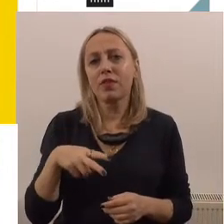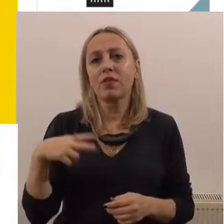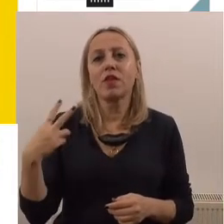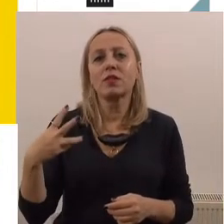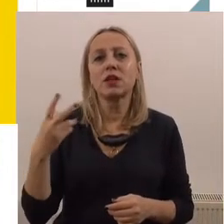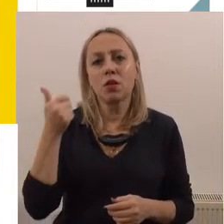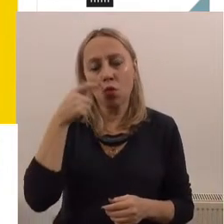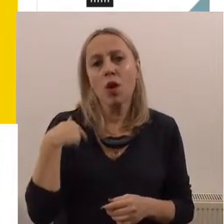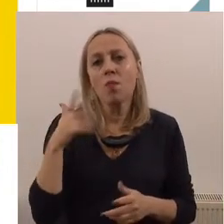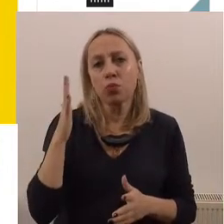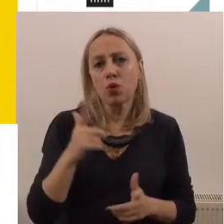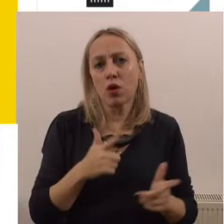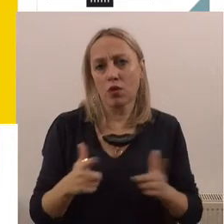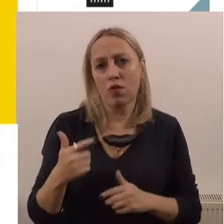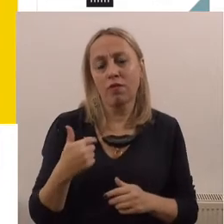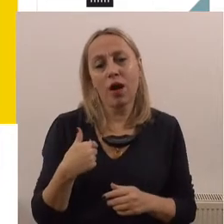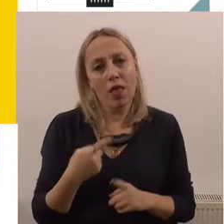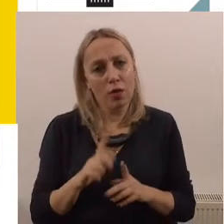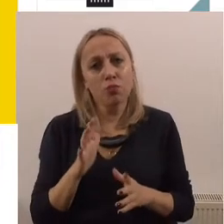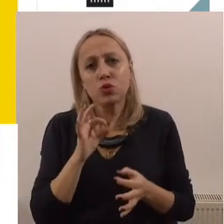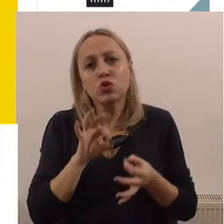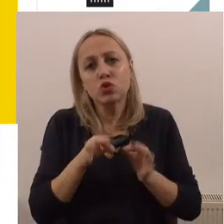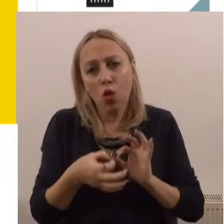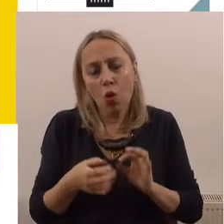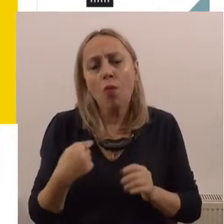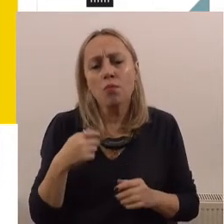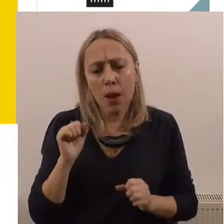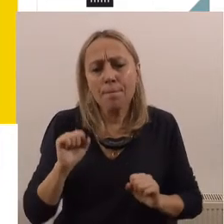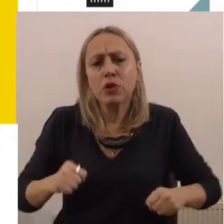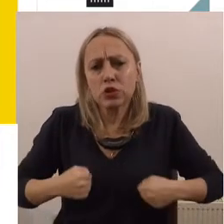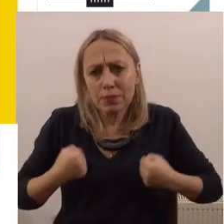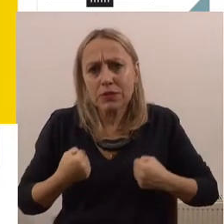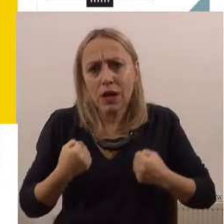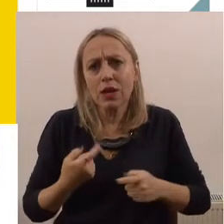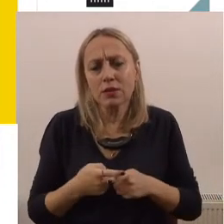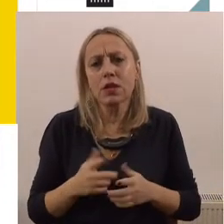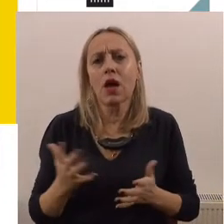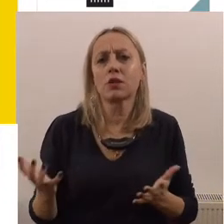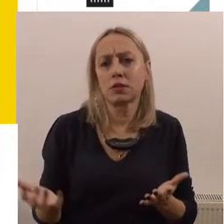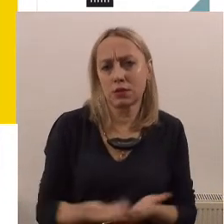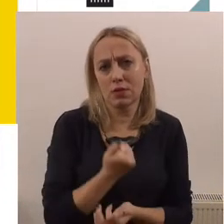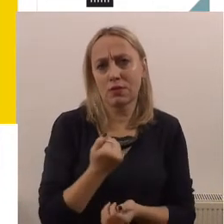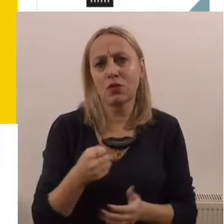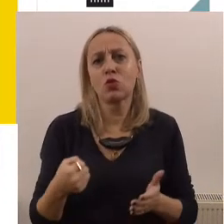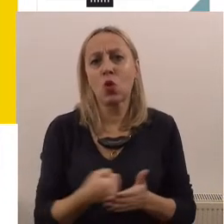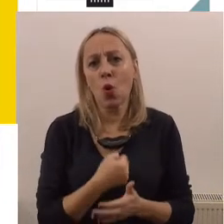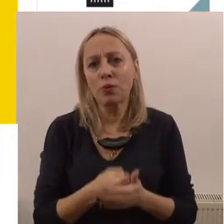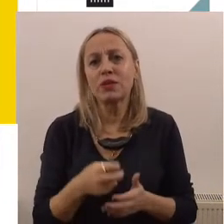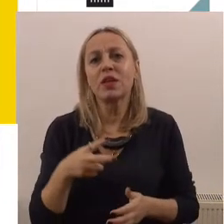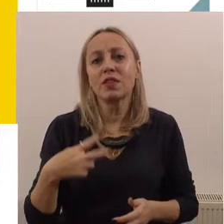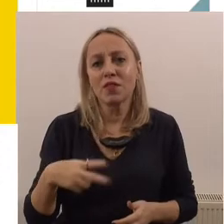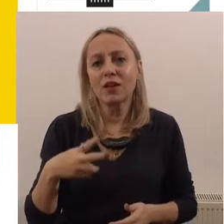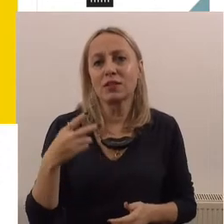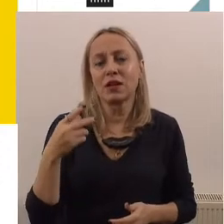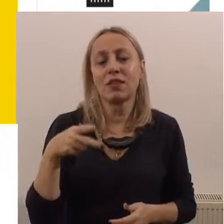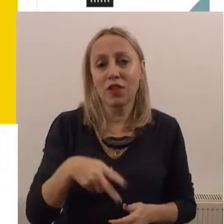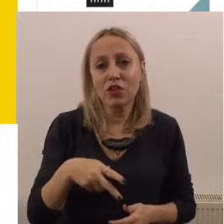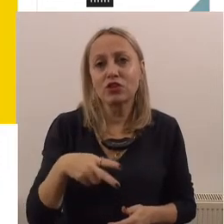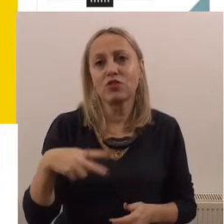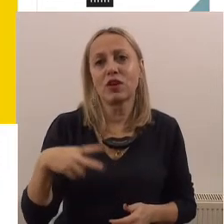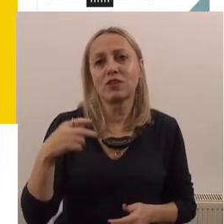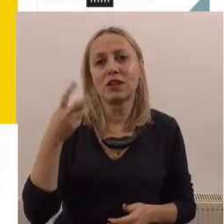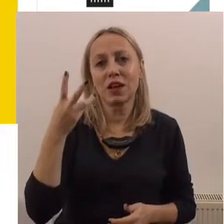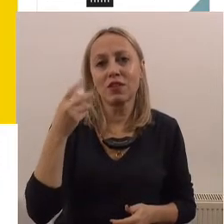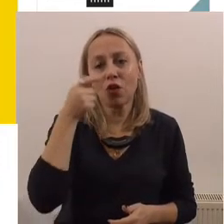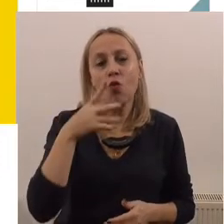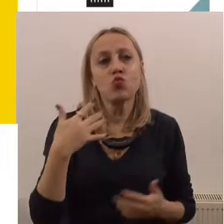we understand that by 2023, we plan a joint program together with the local administration to increase